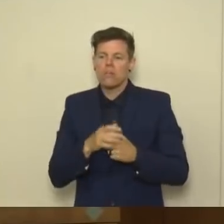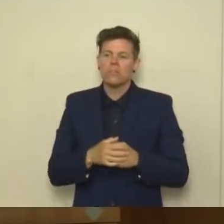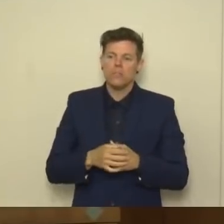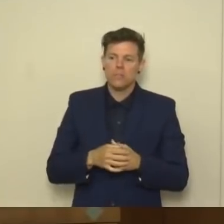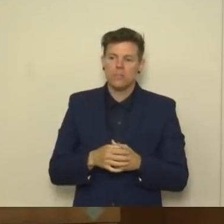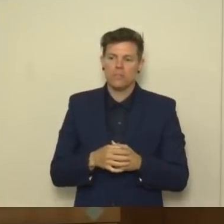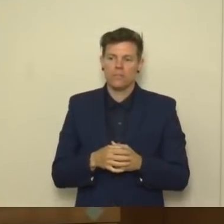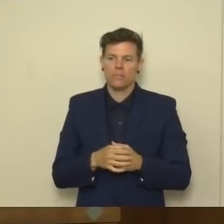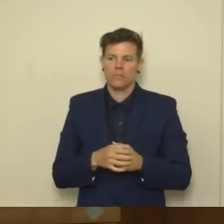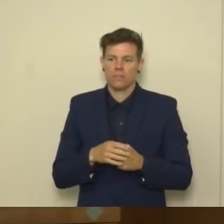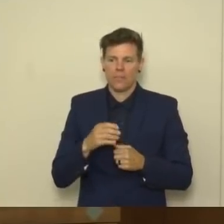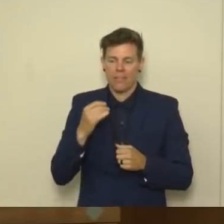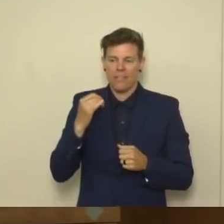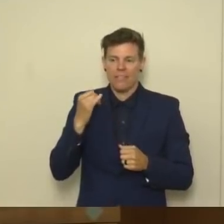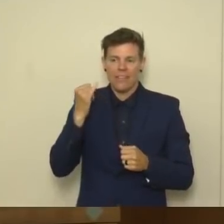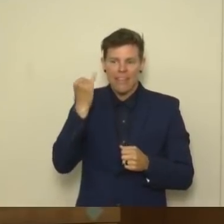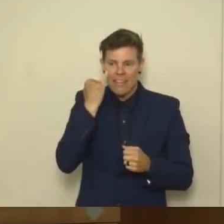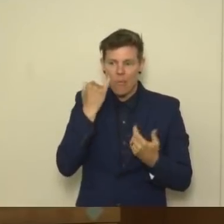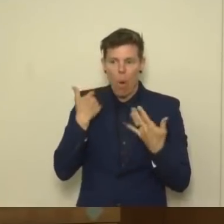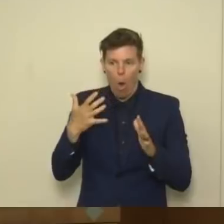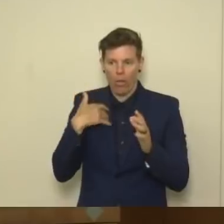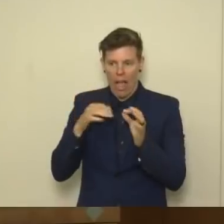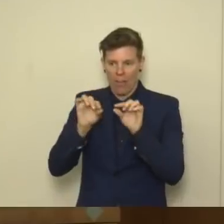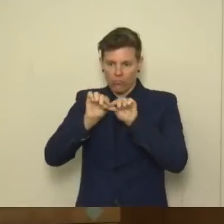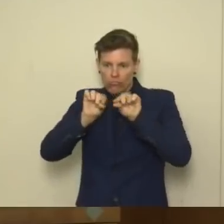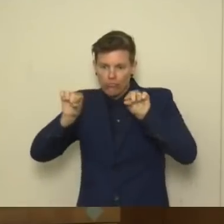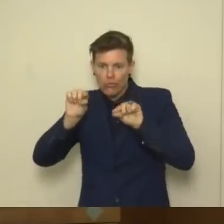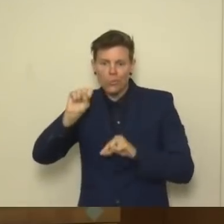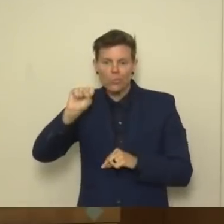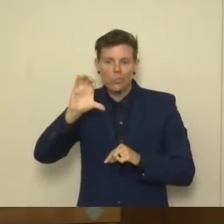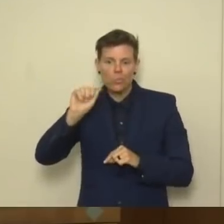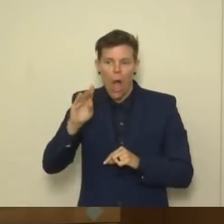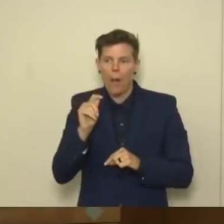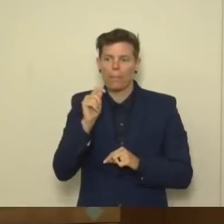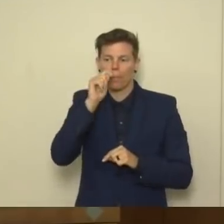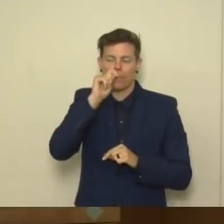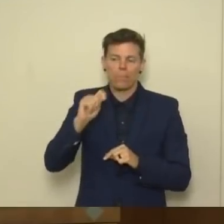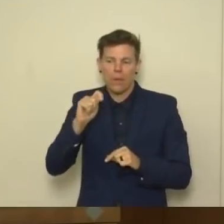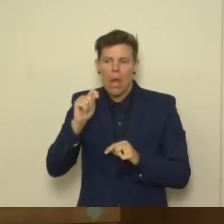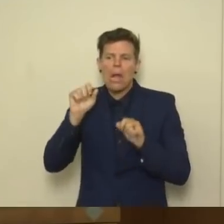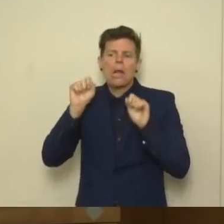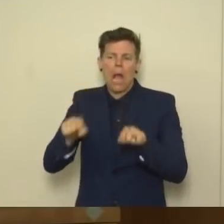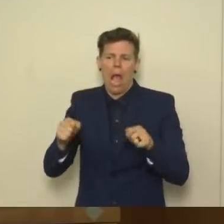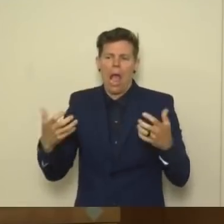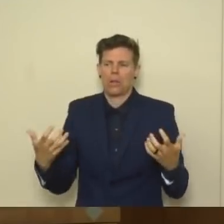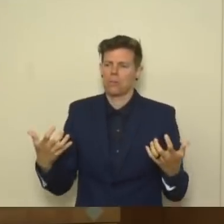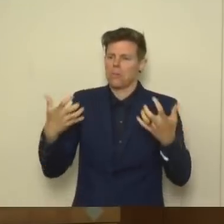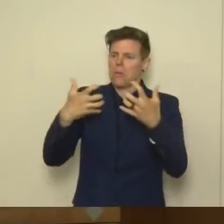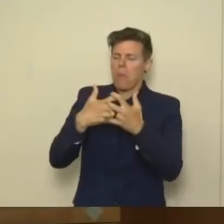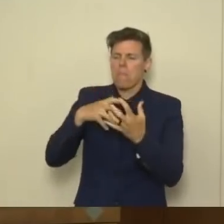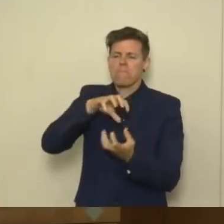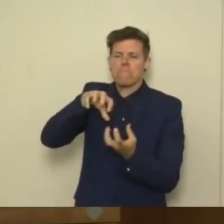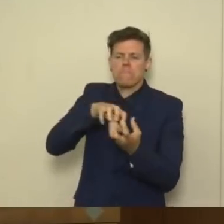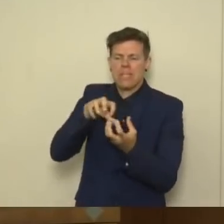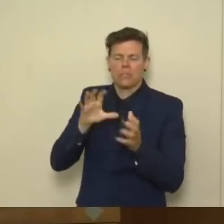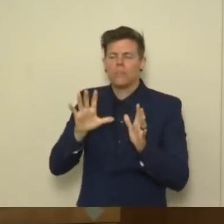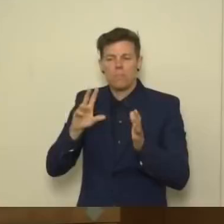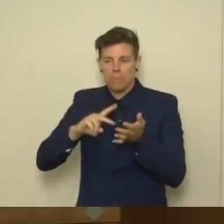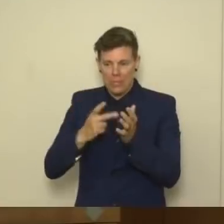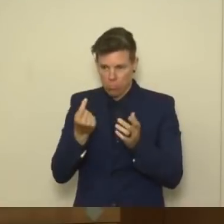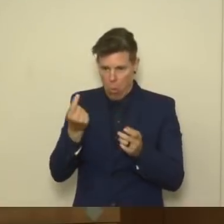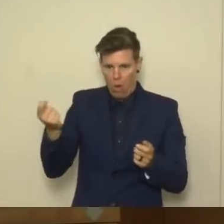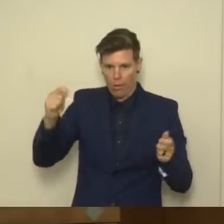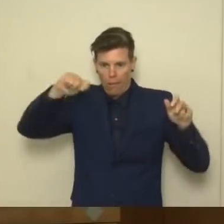the swabs, to, in an automated way, combine the specimens in order to actually test